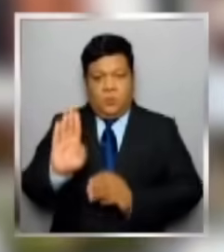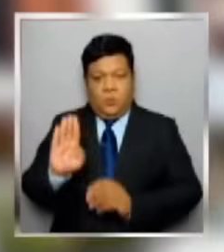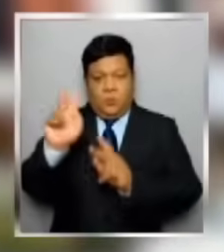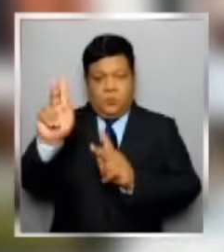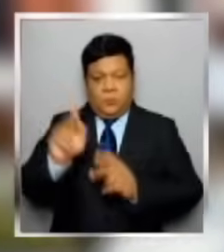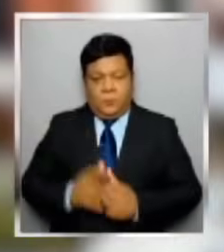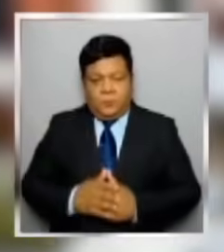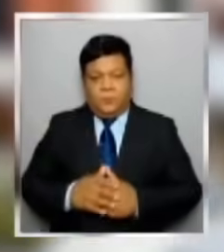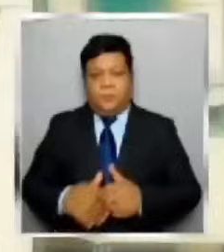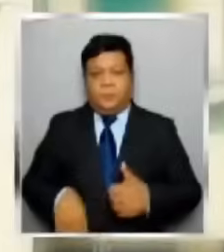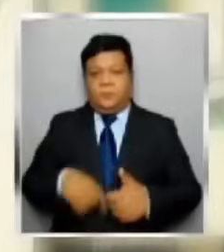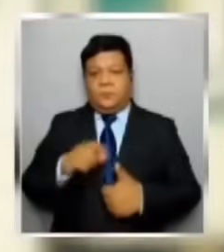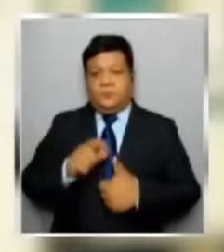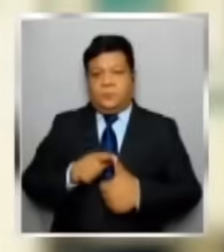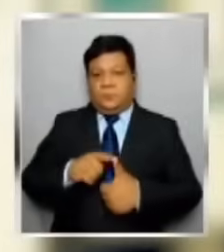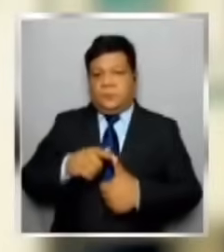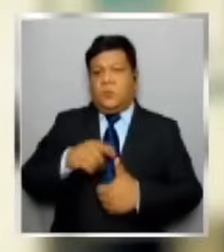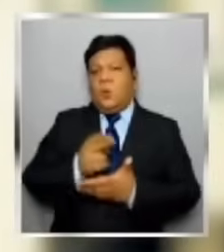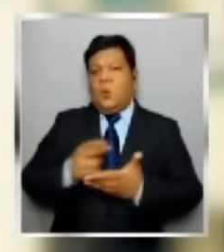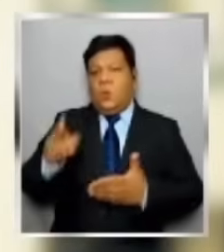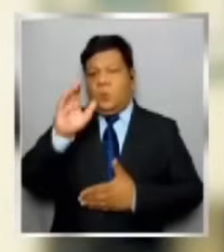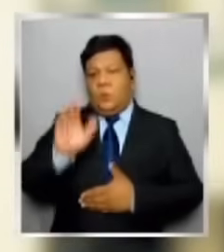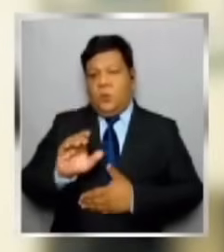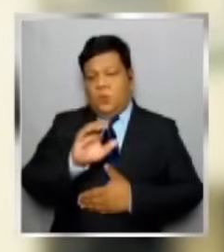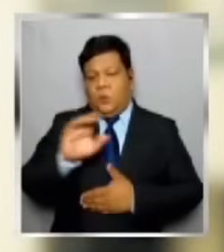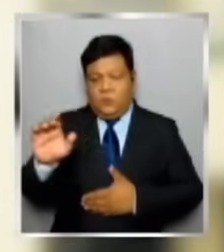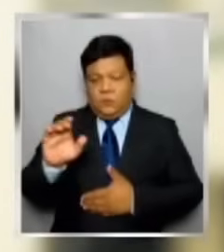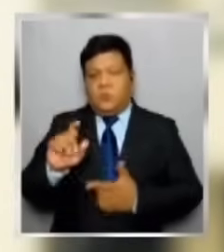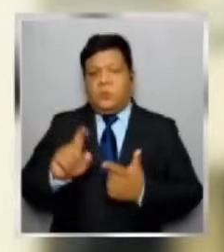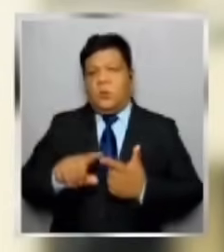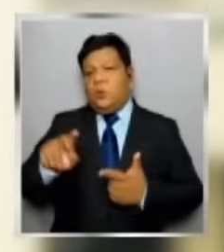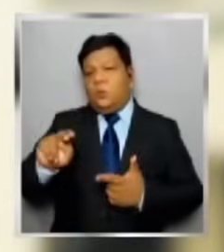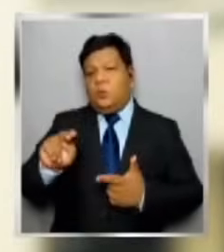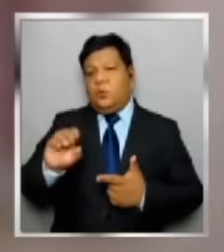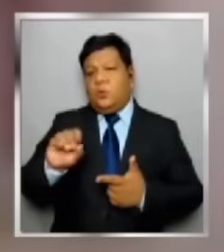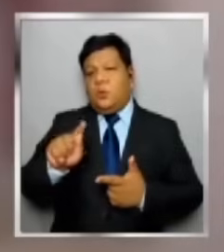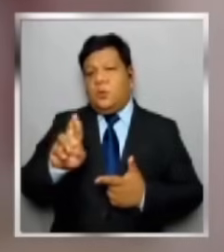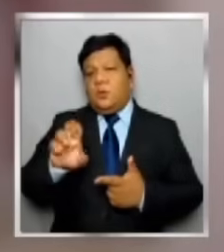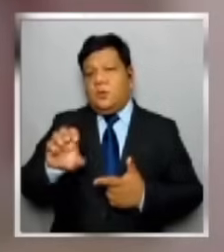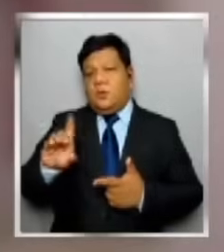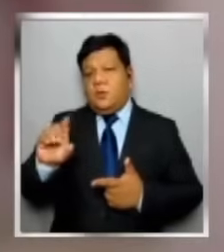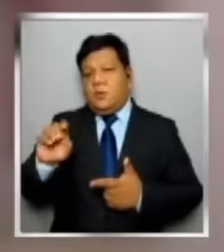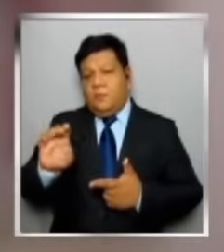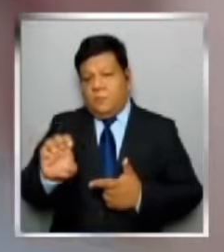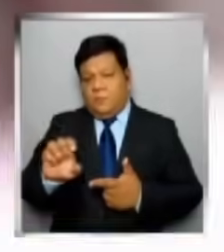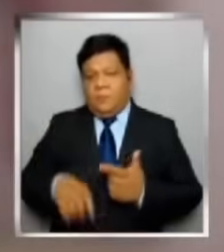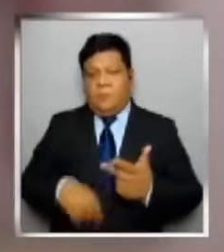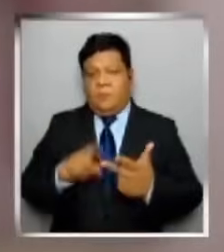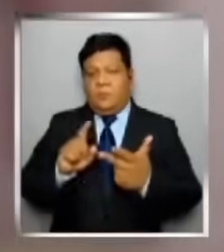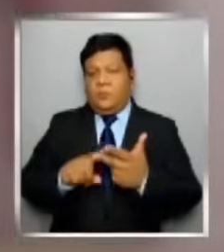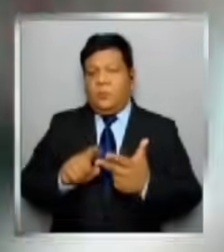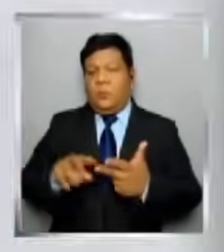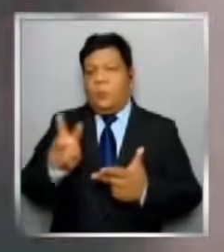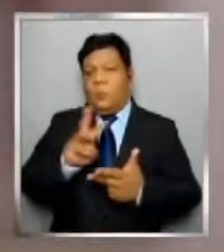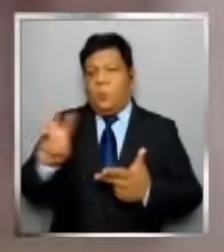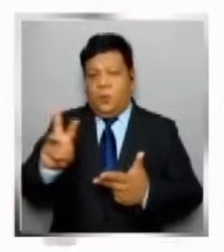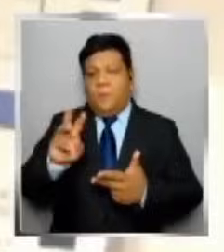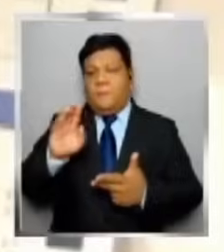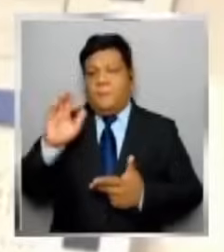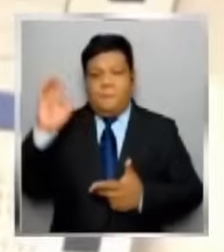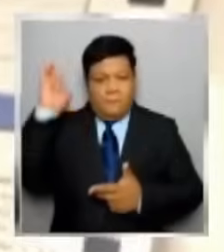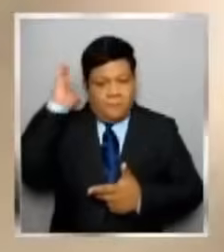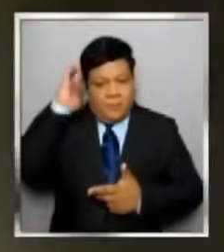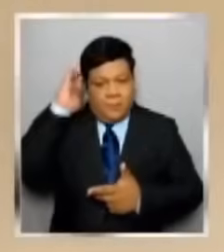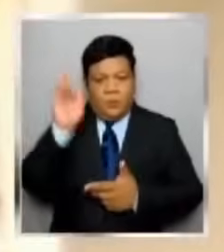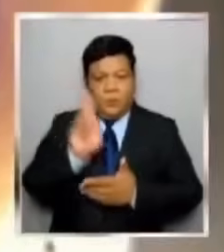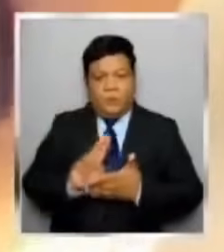of Davao College, Notre Dame of Dajangas University, Western Mindanao State University,